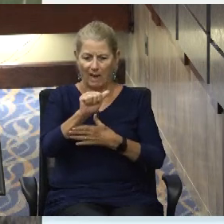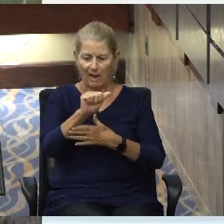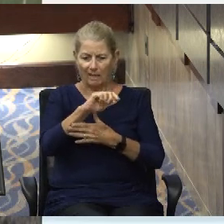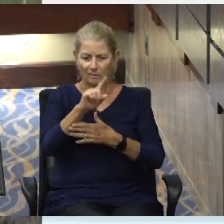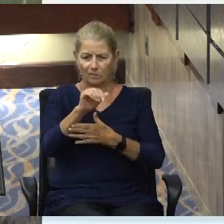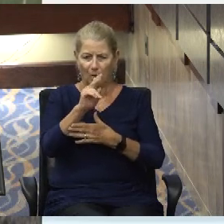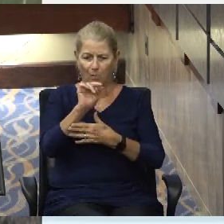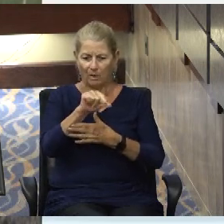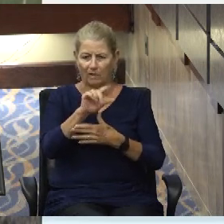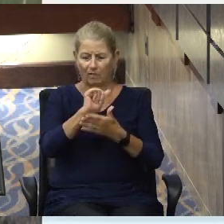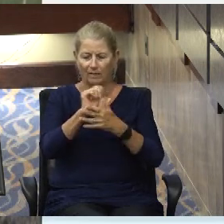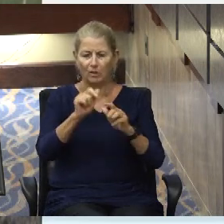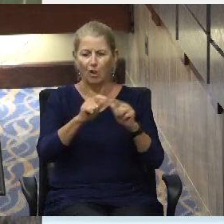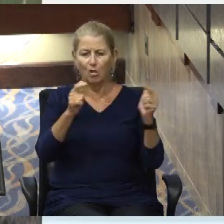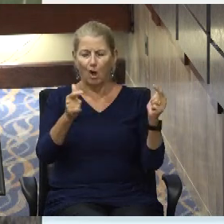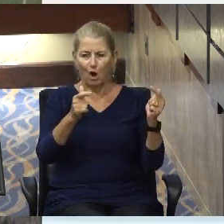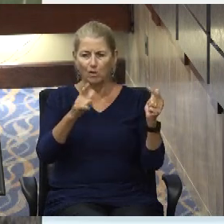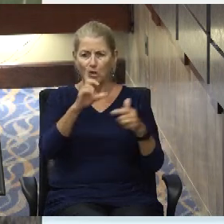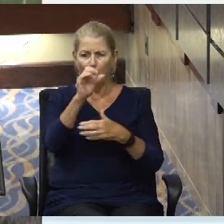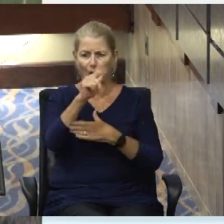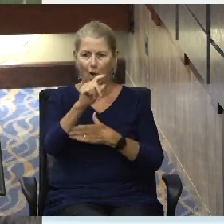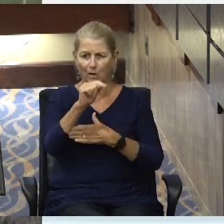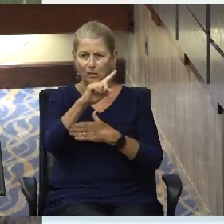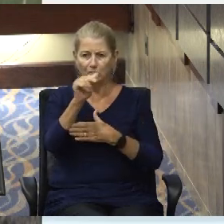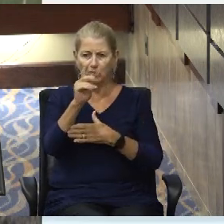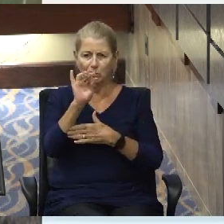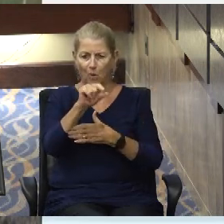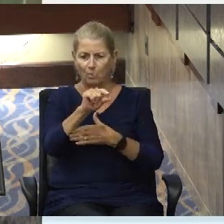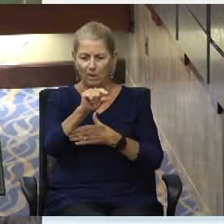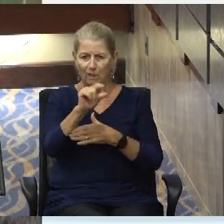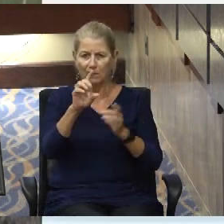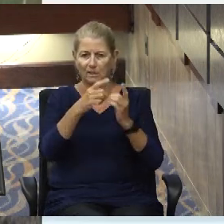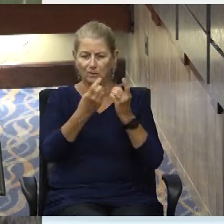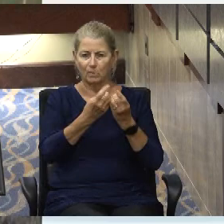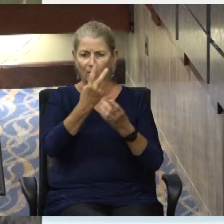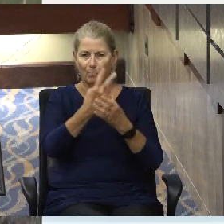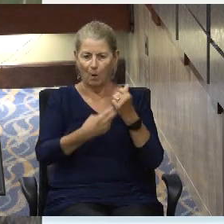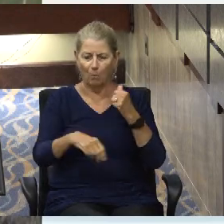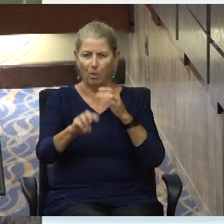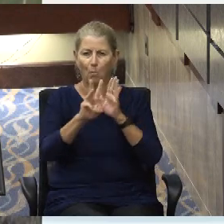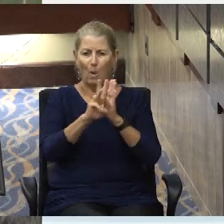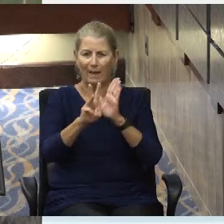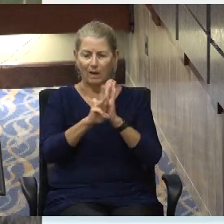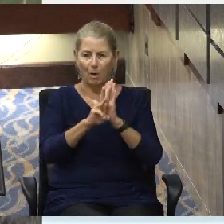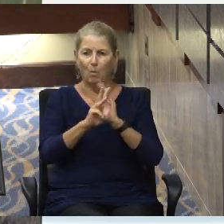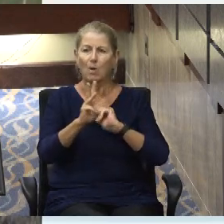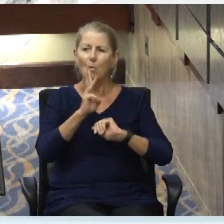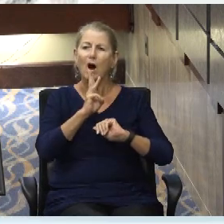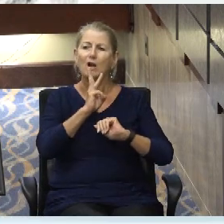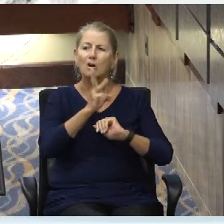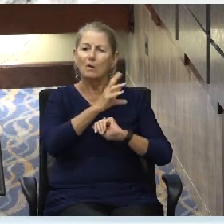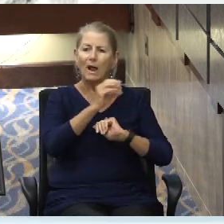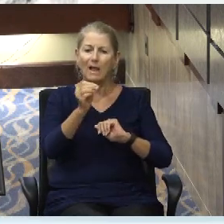large lot zoning district. This will be both Waco water and sewer.